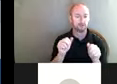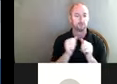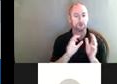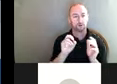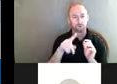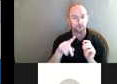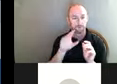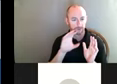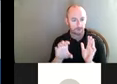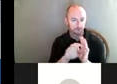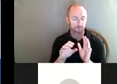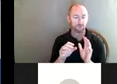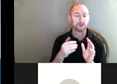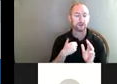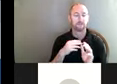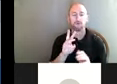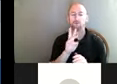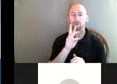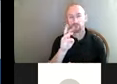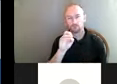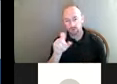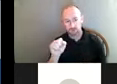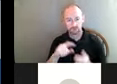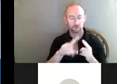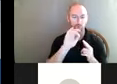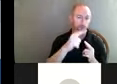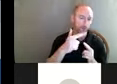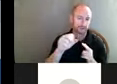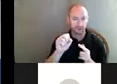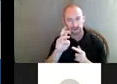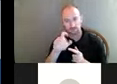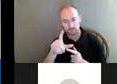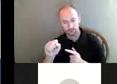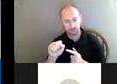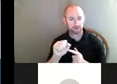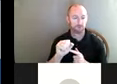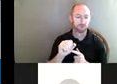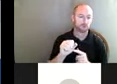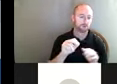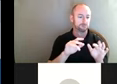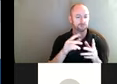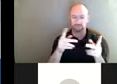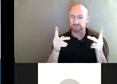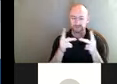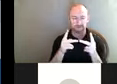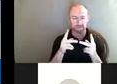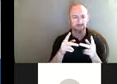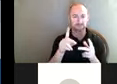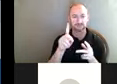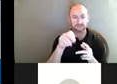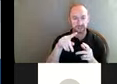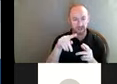photos. We have water wells, oil and gas wells, and geotechnical boring locations, depth to